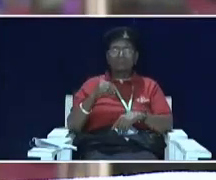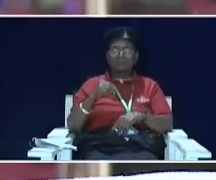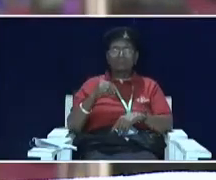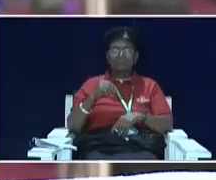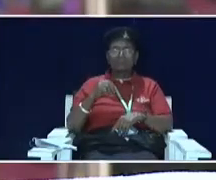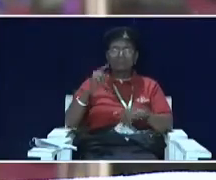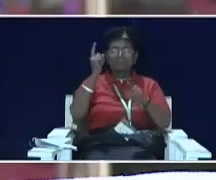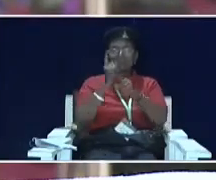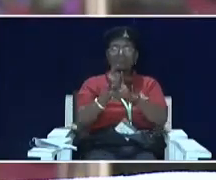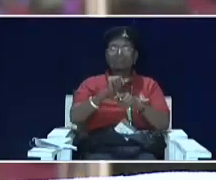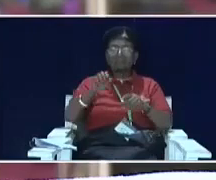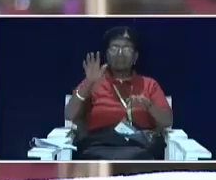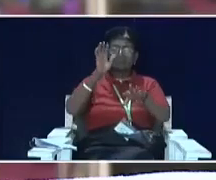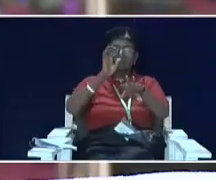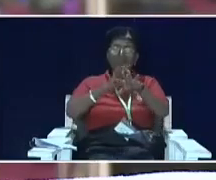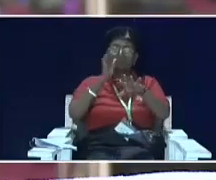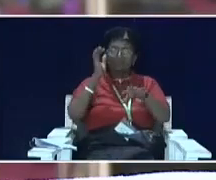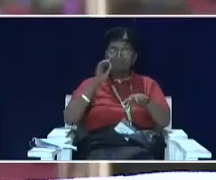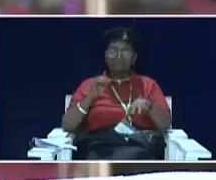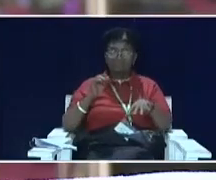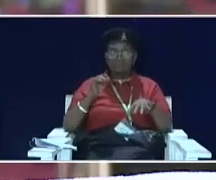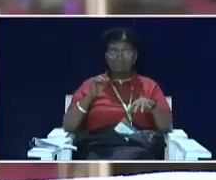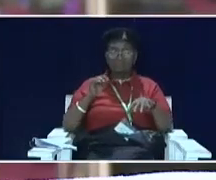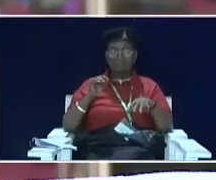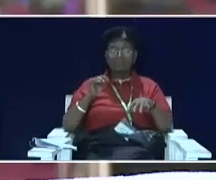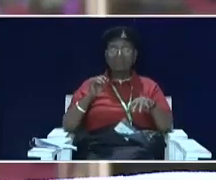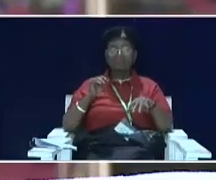It's just a touch.